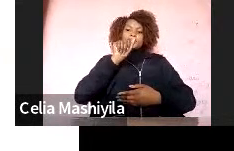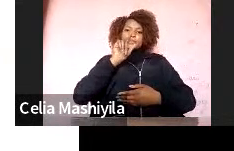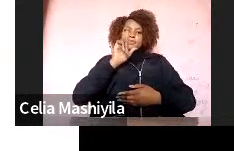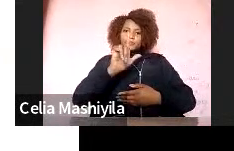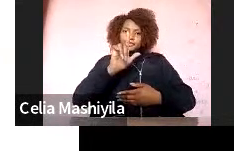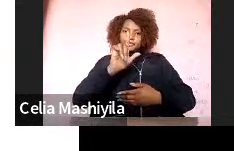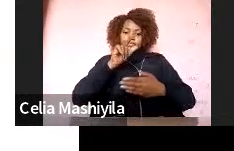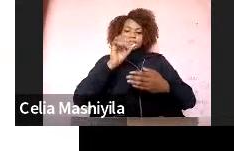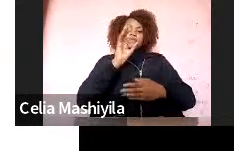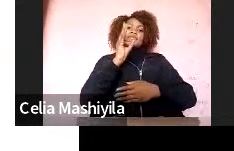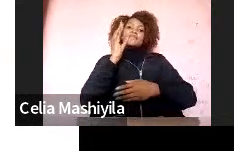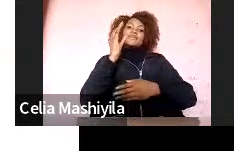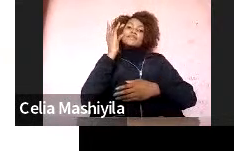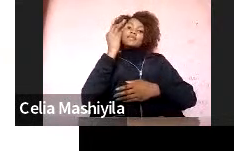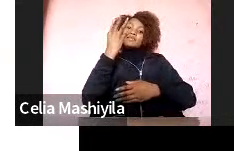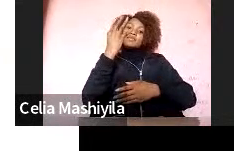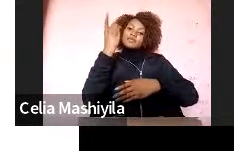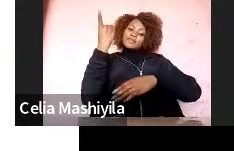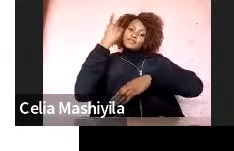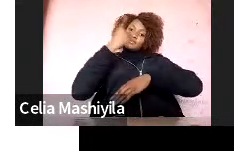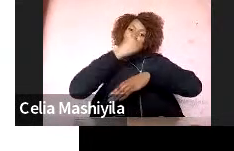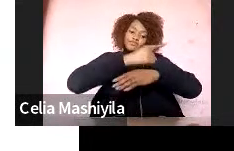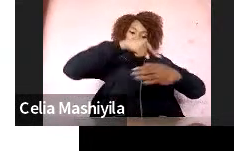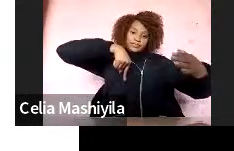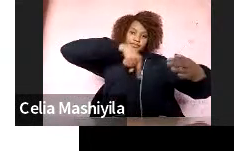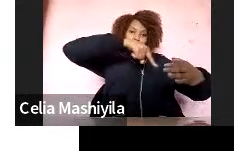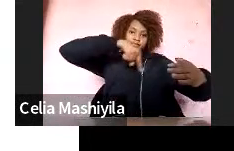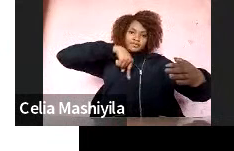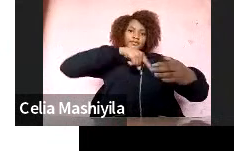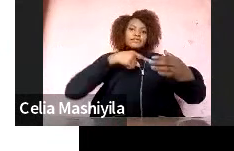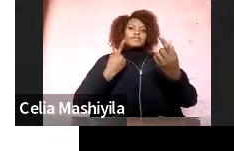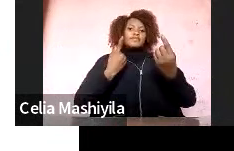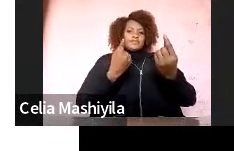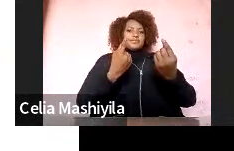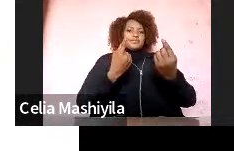You should do that within 30 days. It's important. And as I indicated,